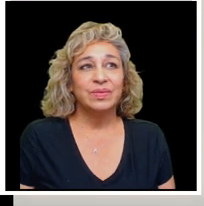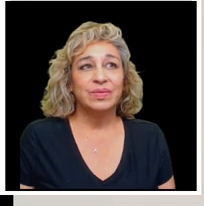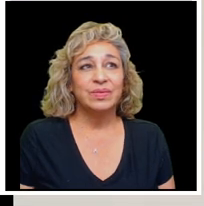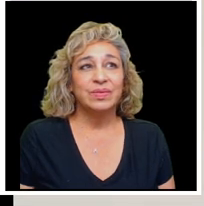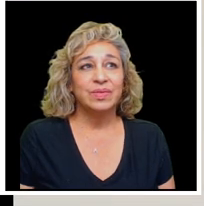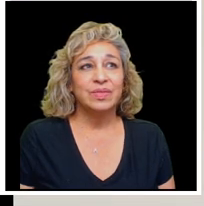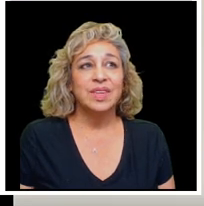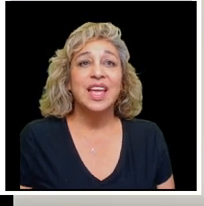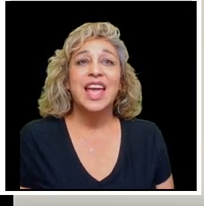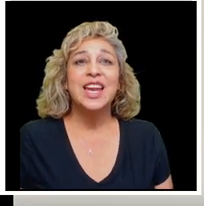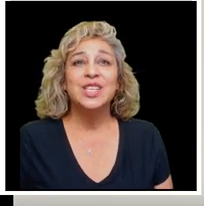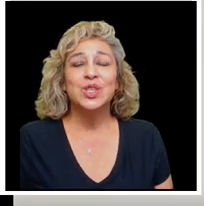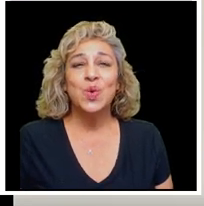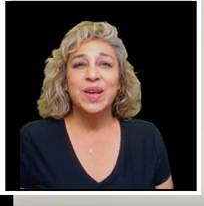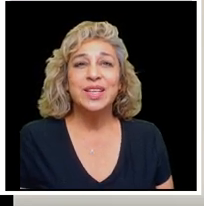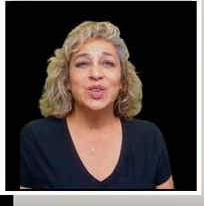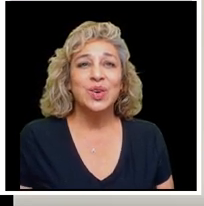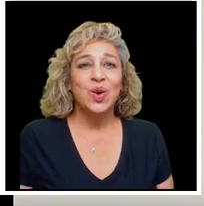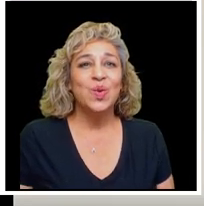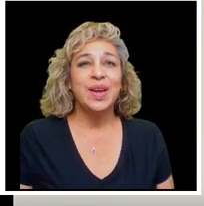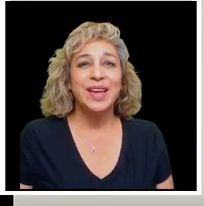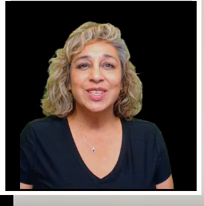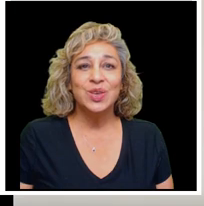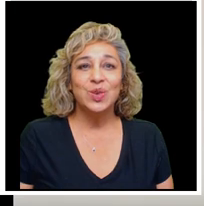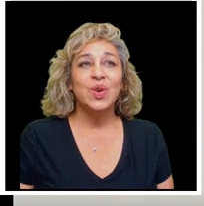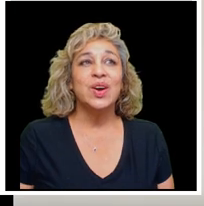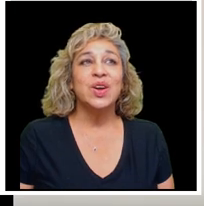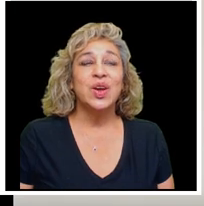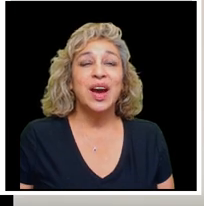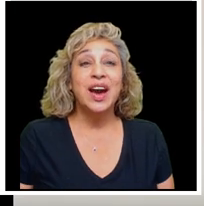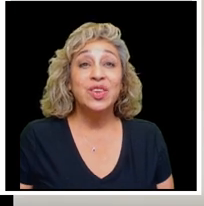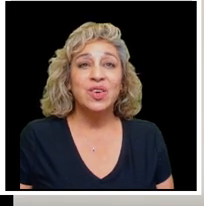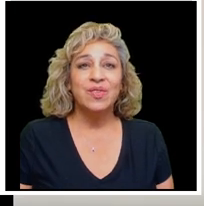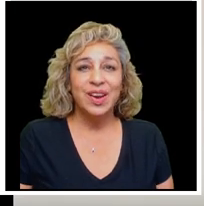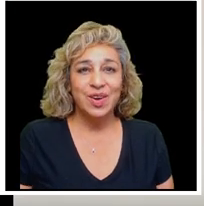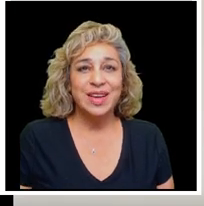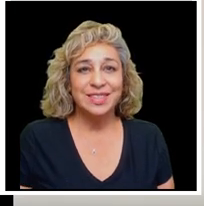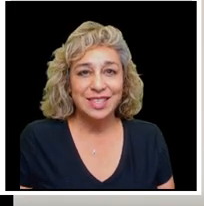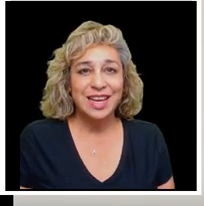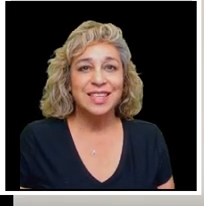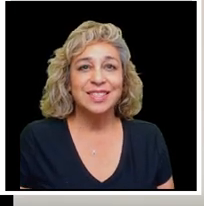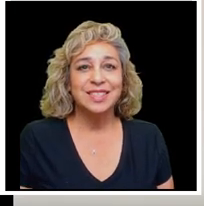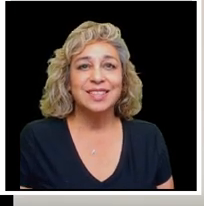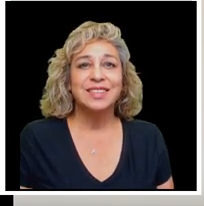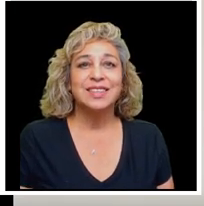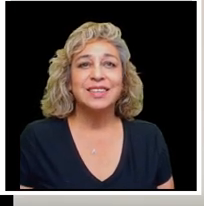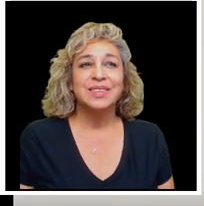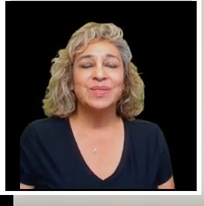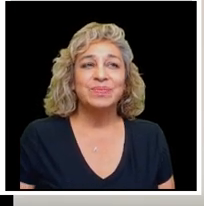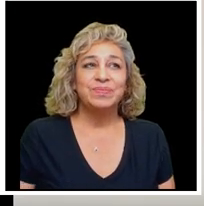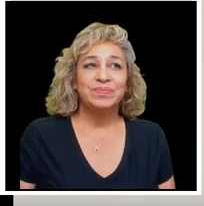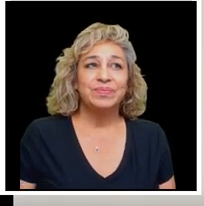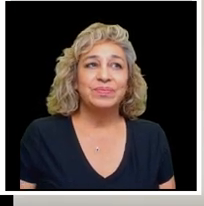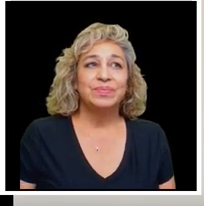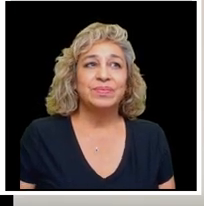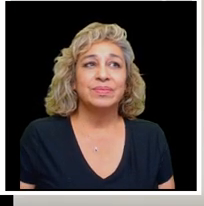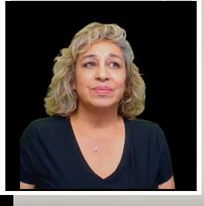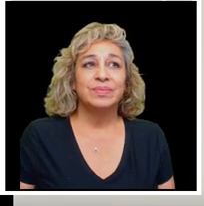and it's going to go into other various states and